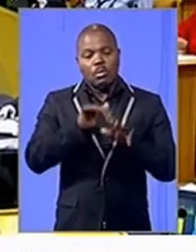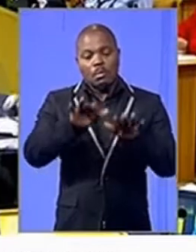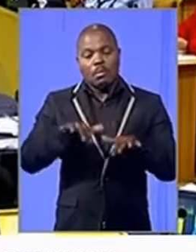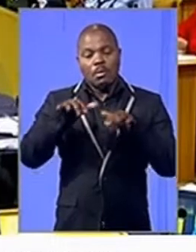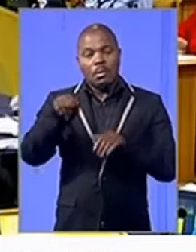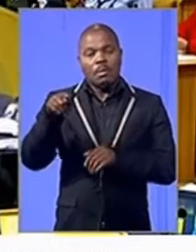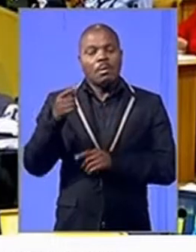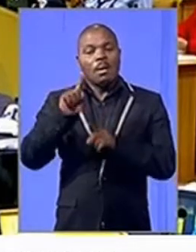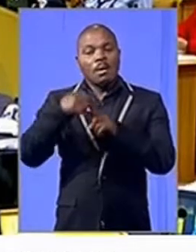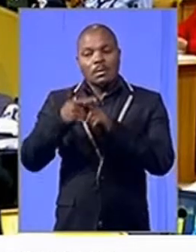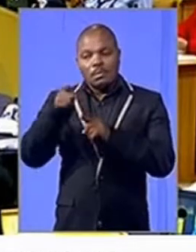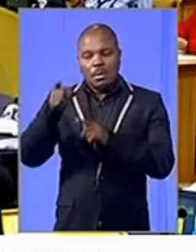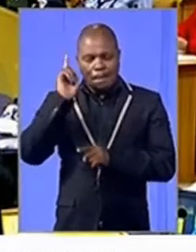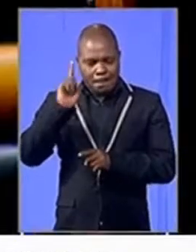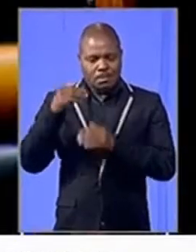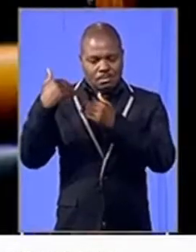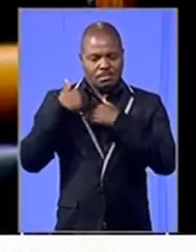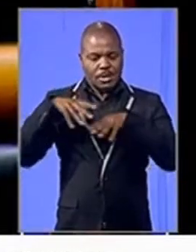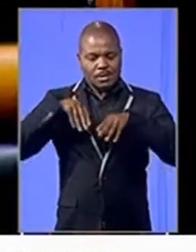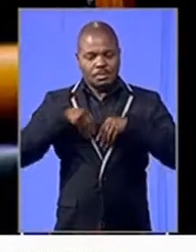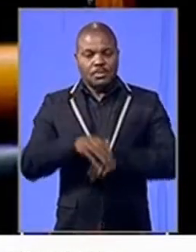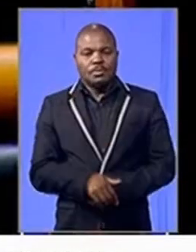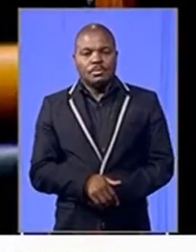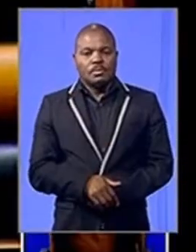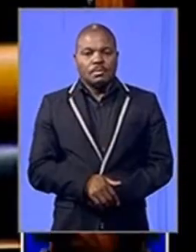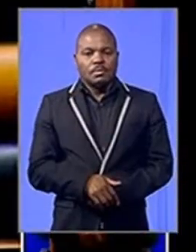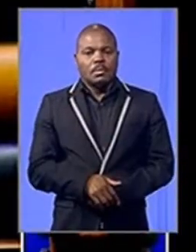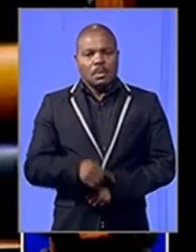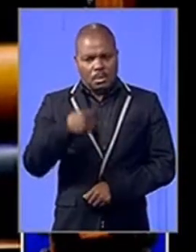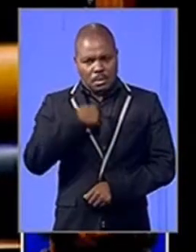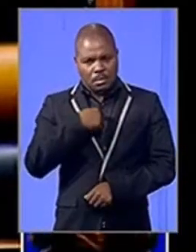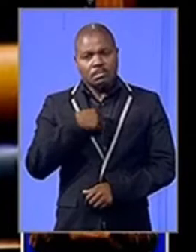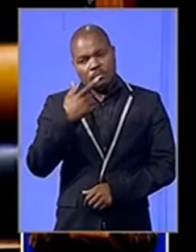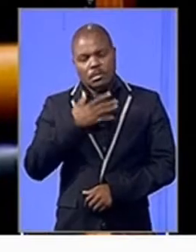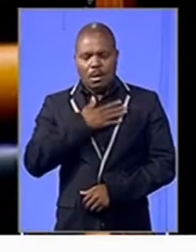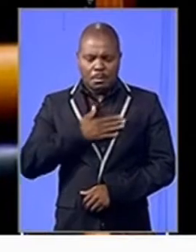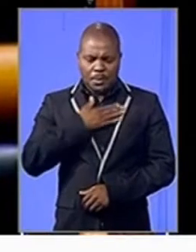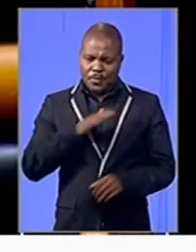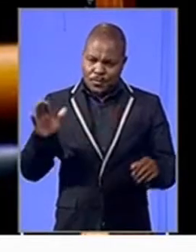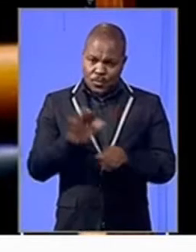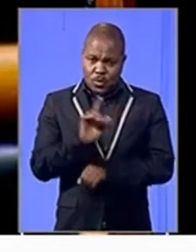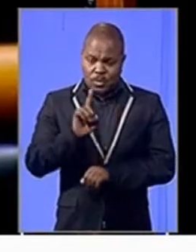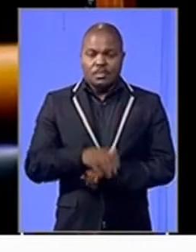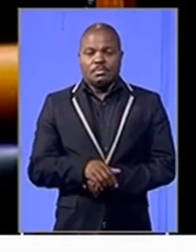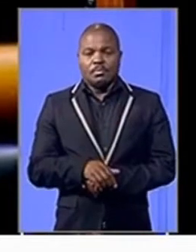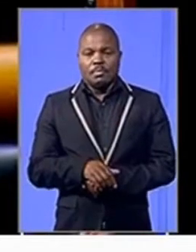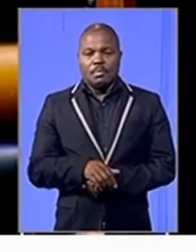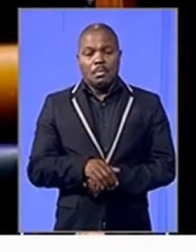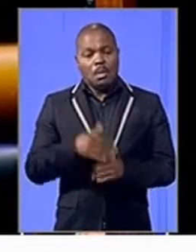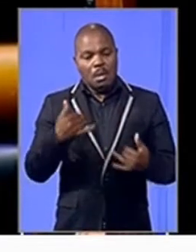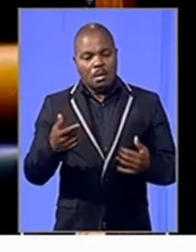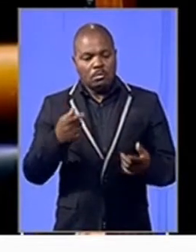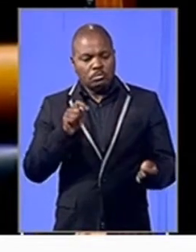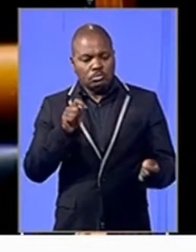jara boikarabelo ba diketso tsa tsona. I therefore fully appreciate, honorable members, the extent of the